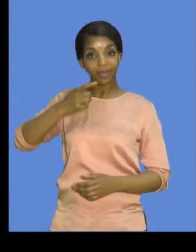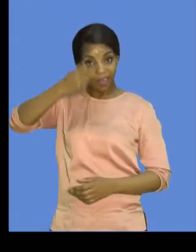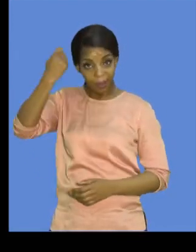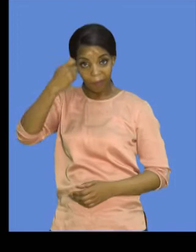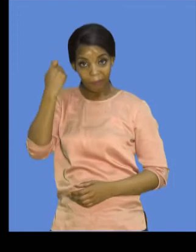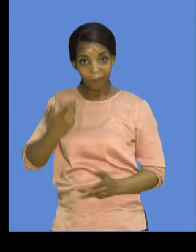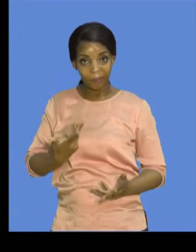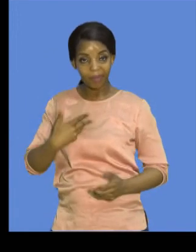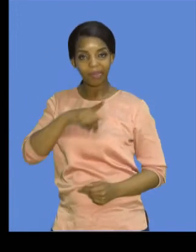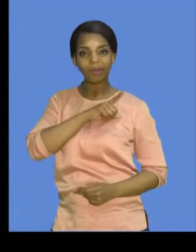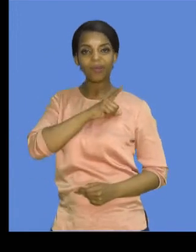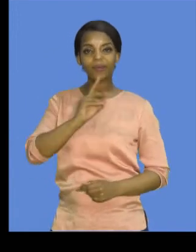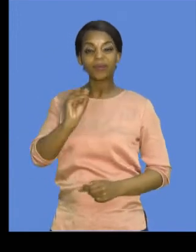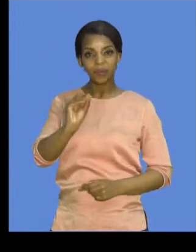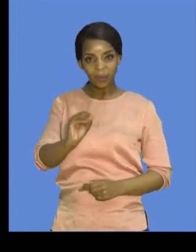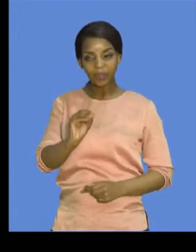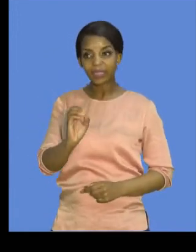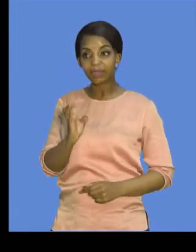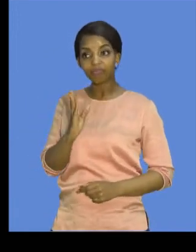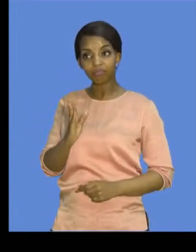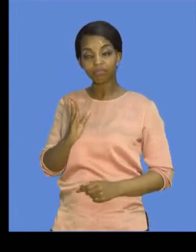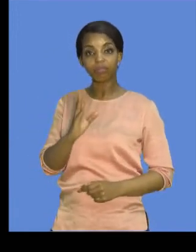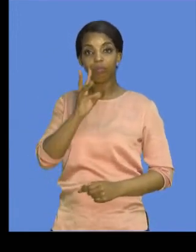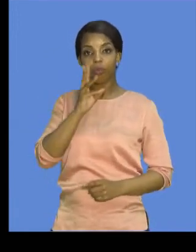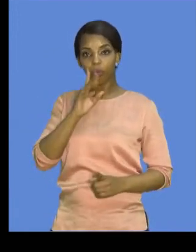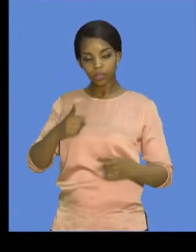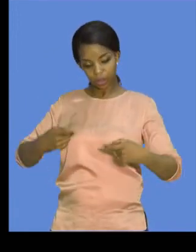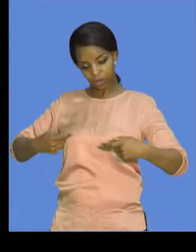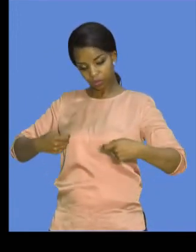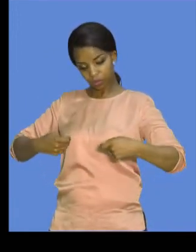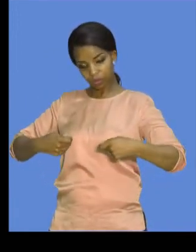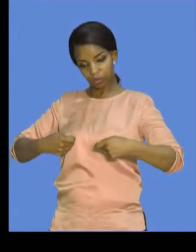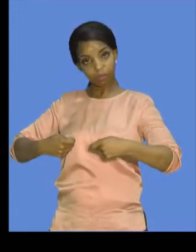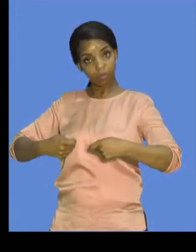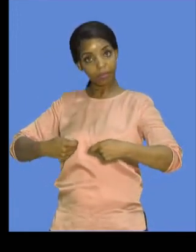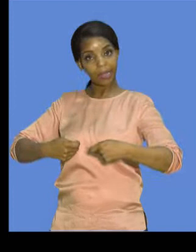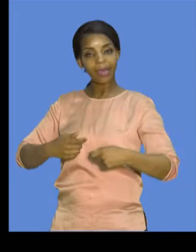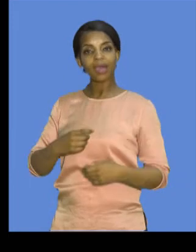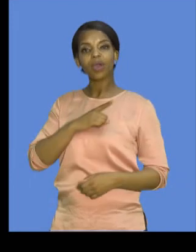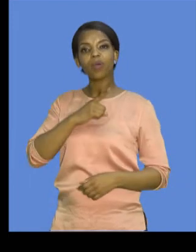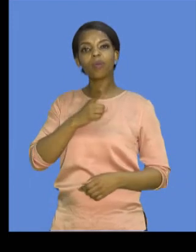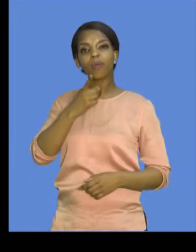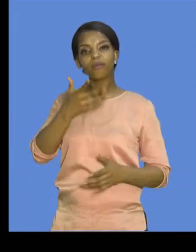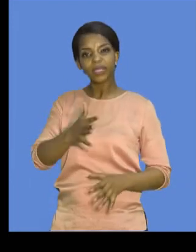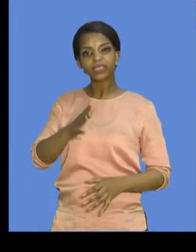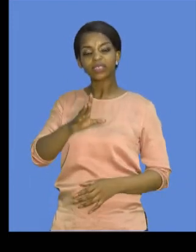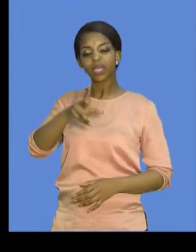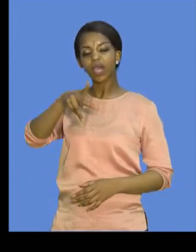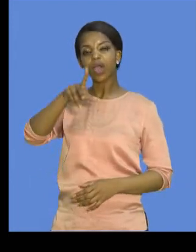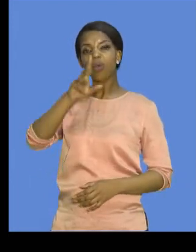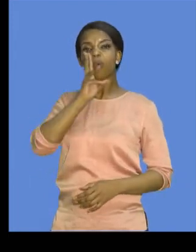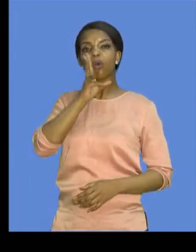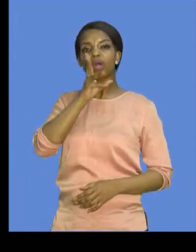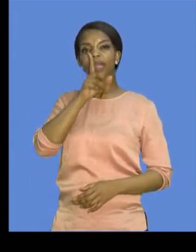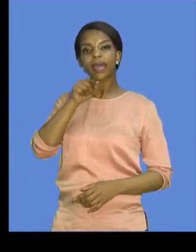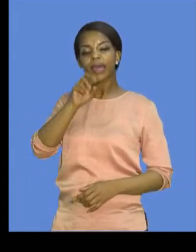that exists between the comb and the water. Water in its very nature, it's polar. We've spoken about polarized. It means